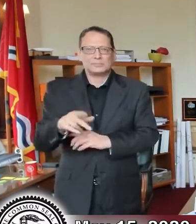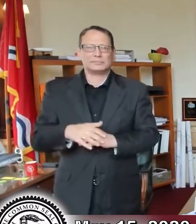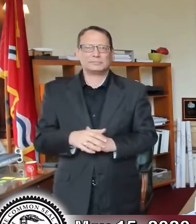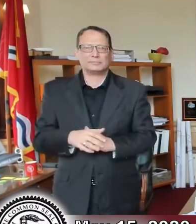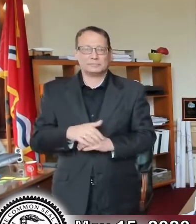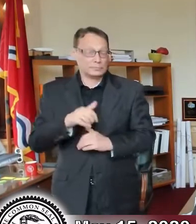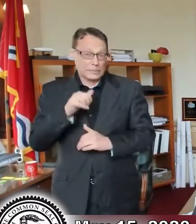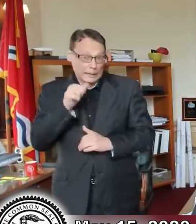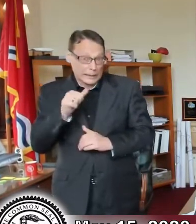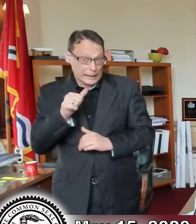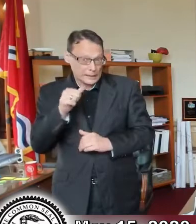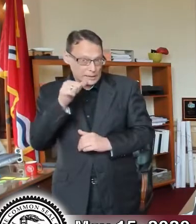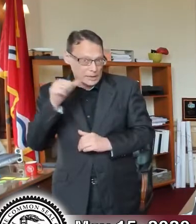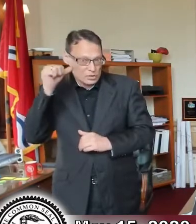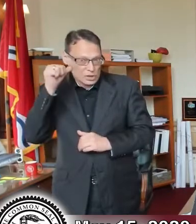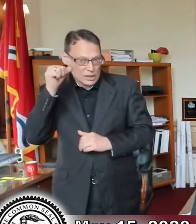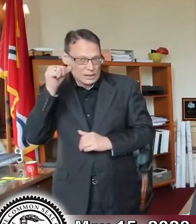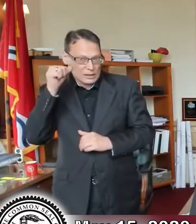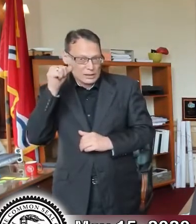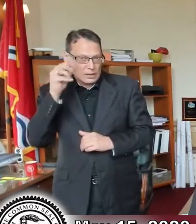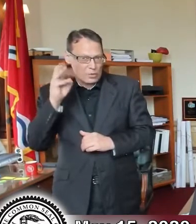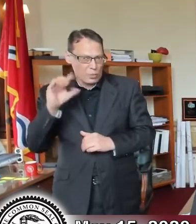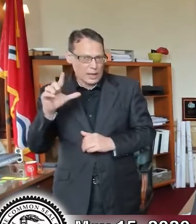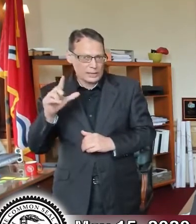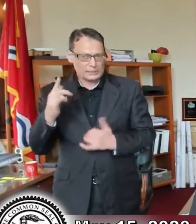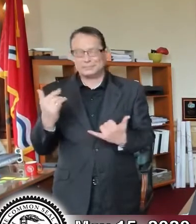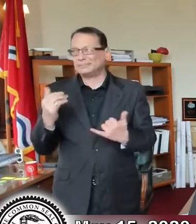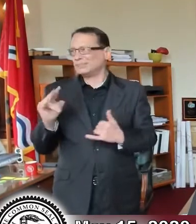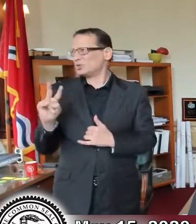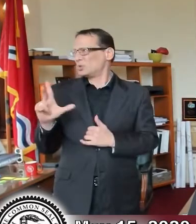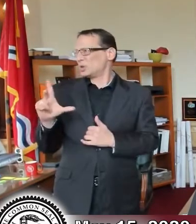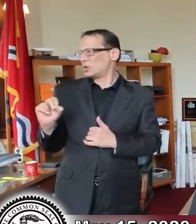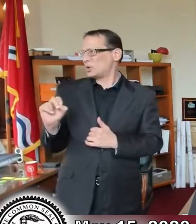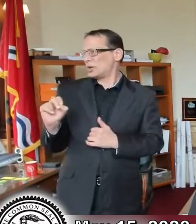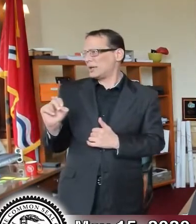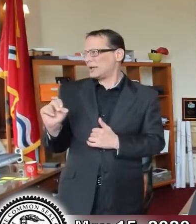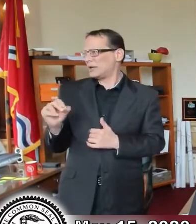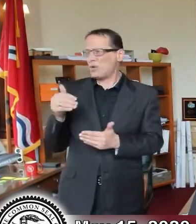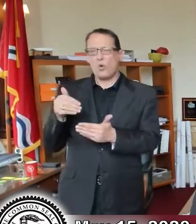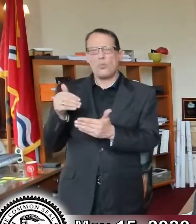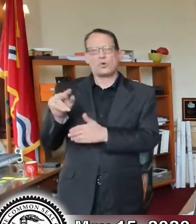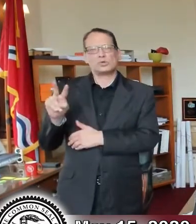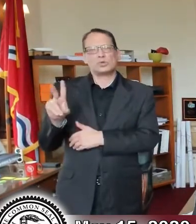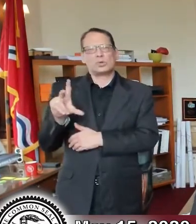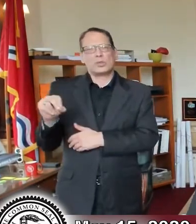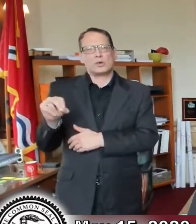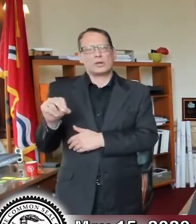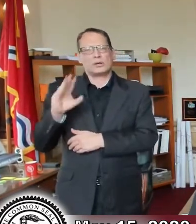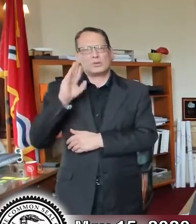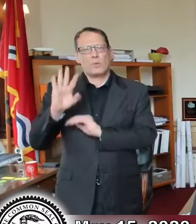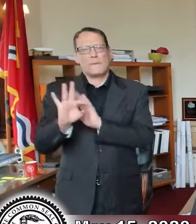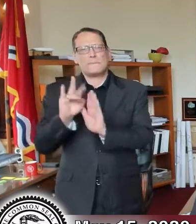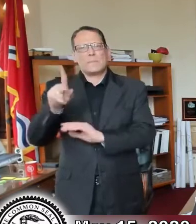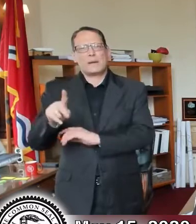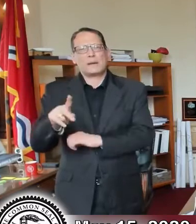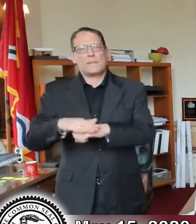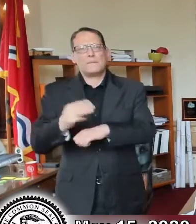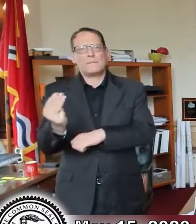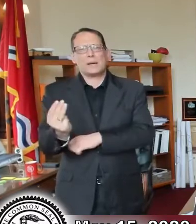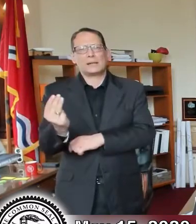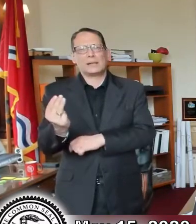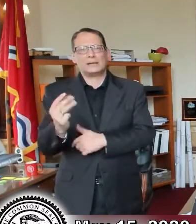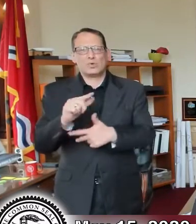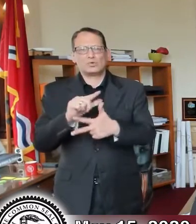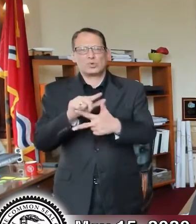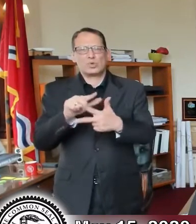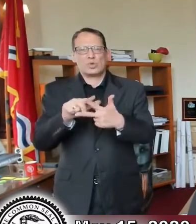didn't pick it up yesterday, it's 2:30, almost 2:30, so you'll be picking it up on Monday at one of the 3 sites.